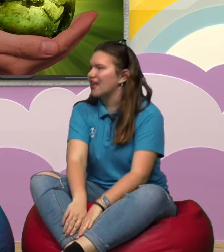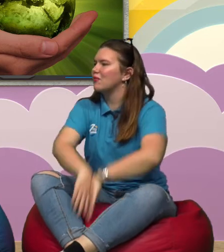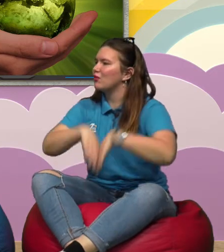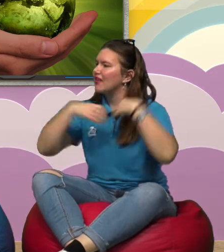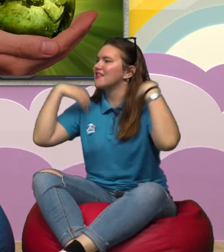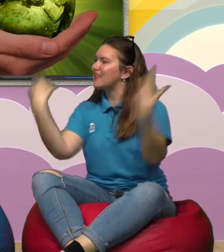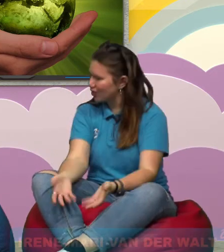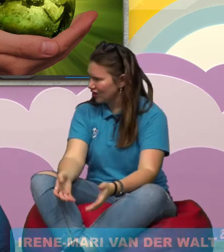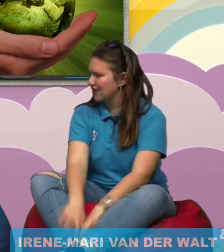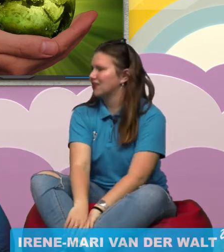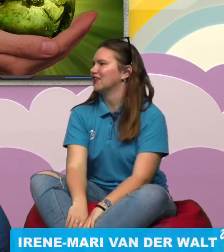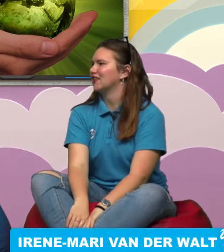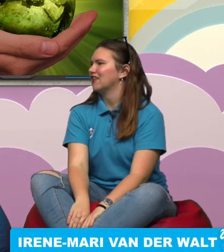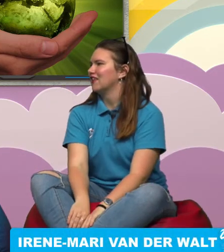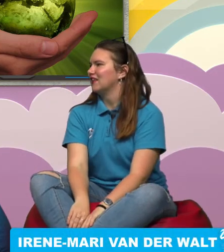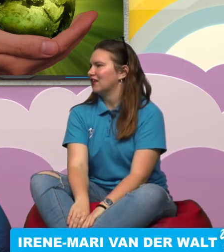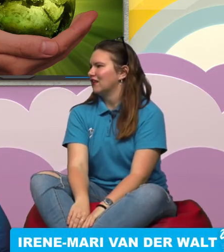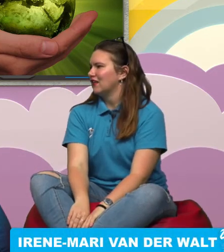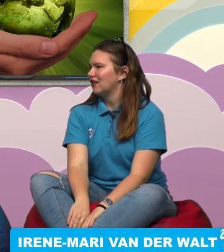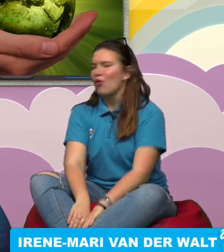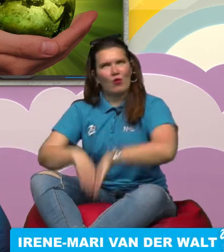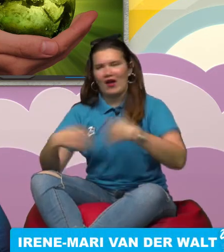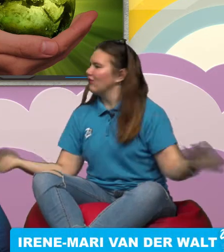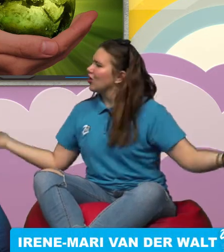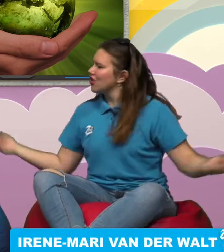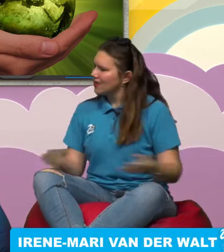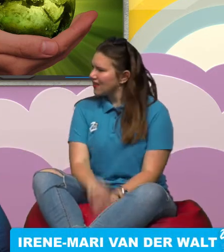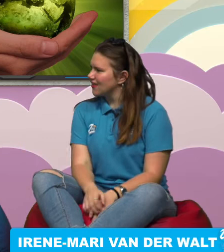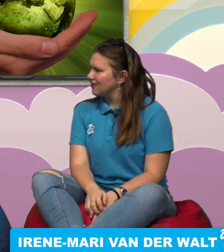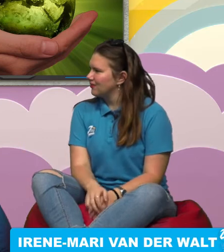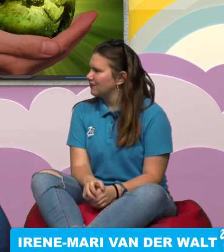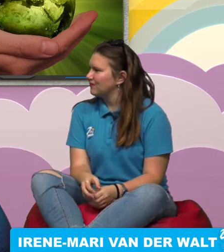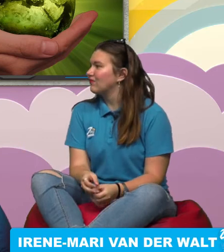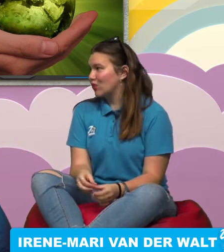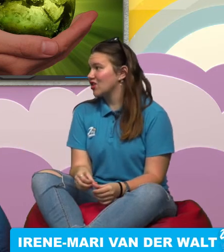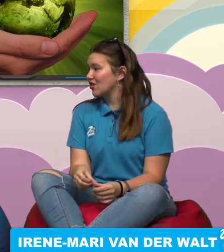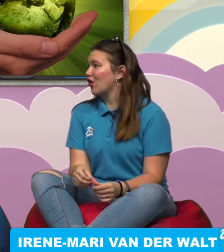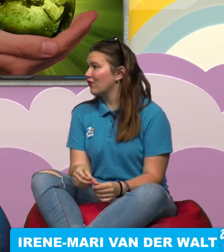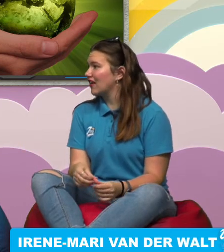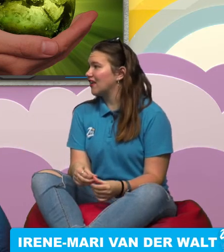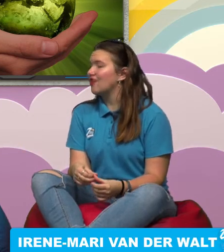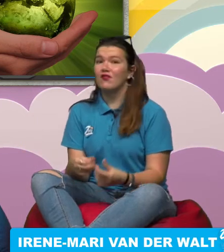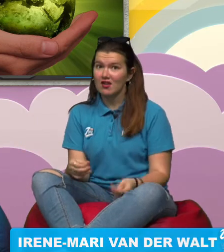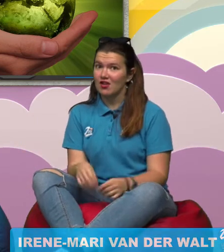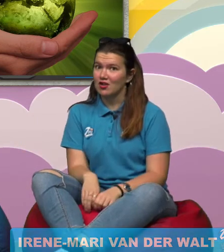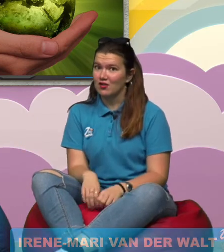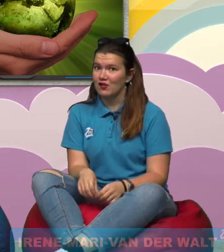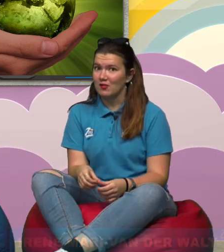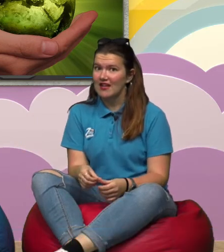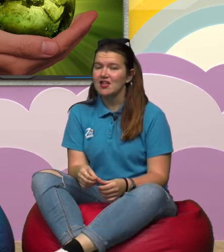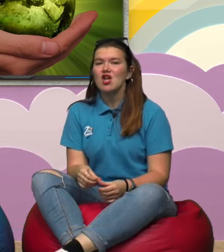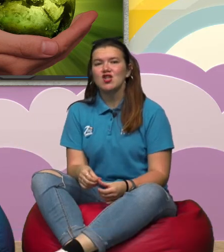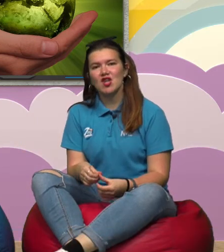sources that can be replaced naturally. So it doesn't run out? Well, virtually it doesn't, which is a lot of fun and very good